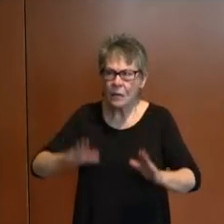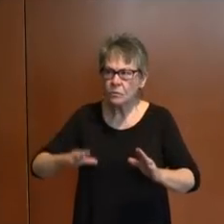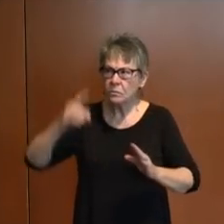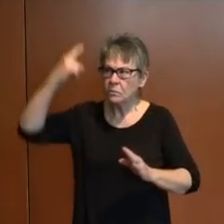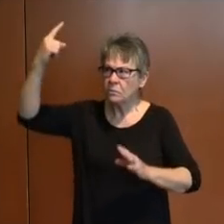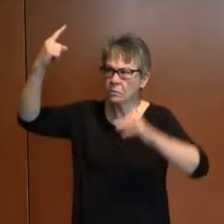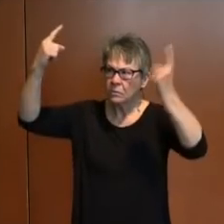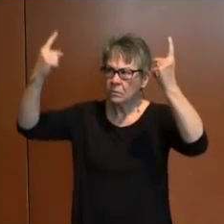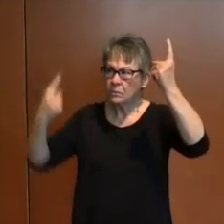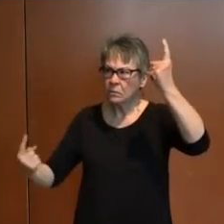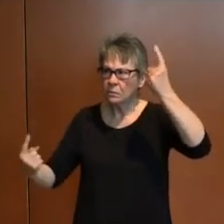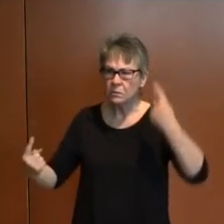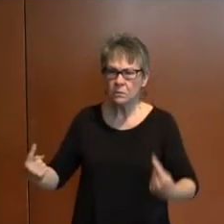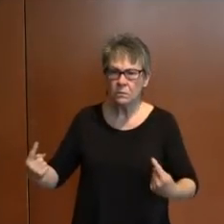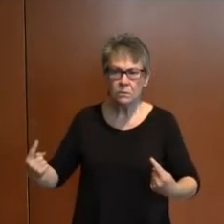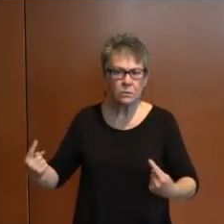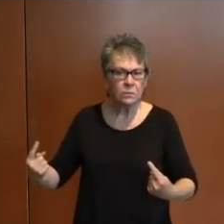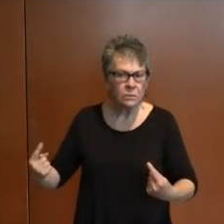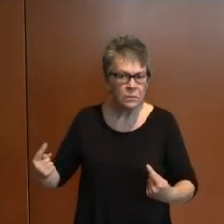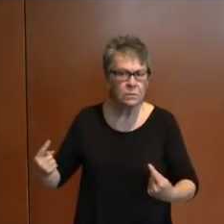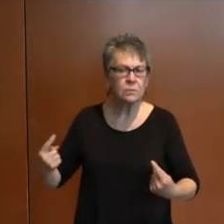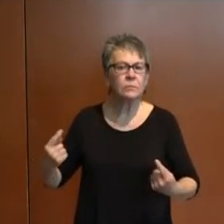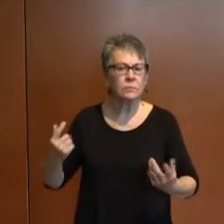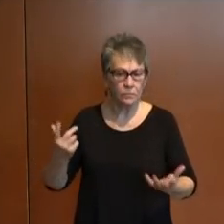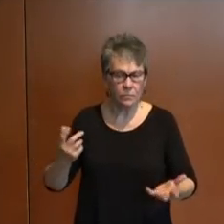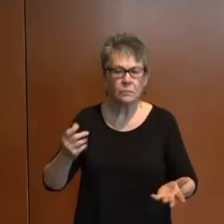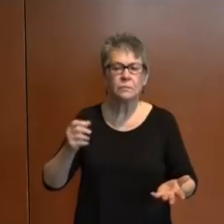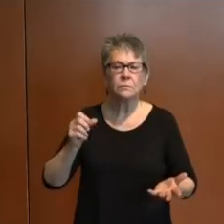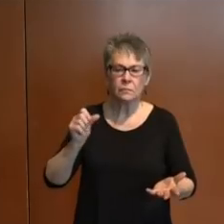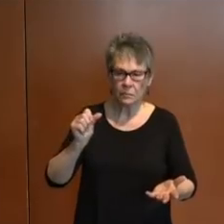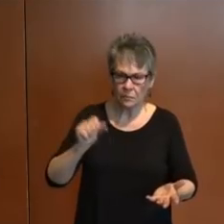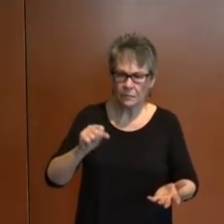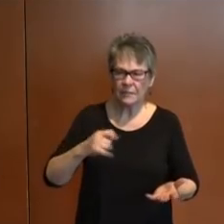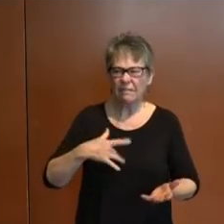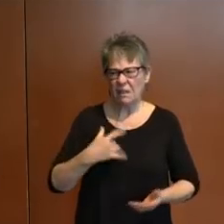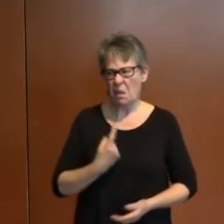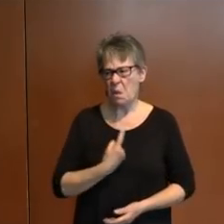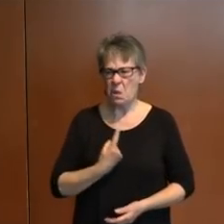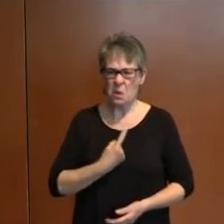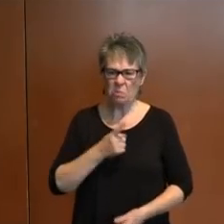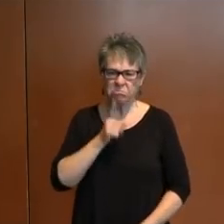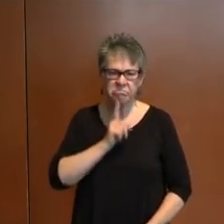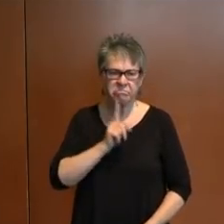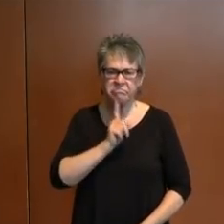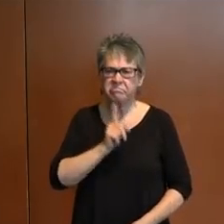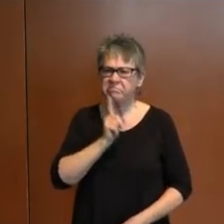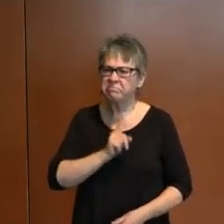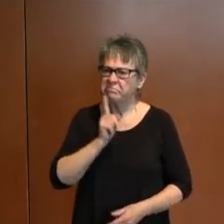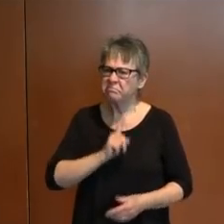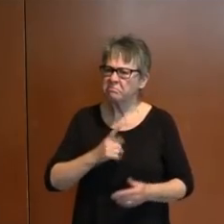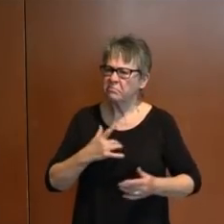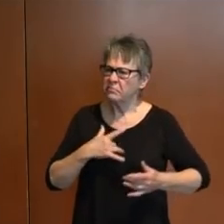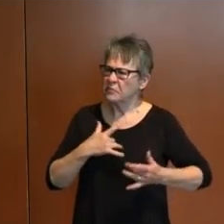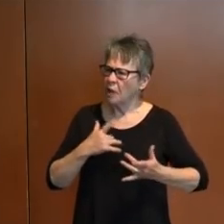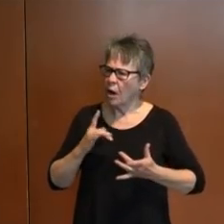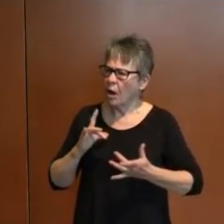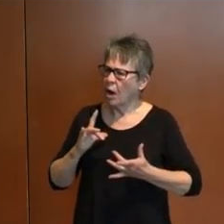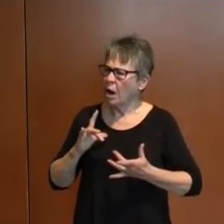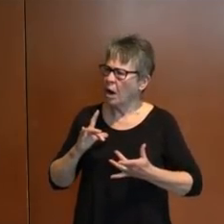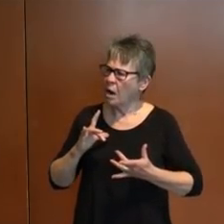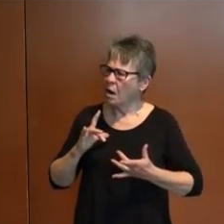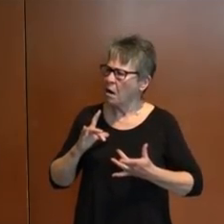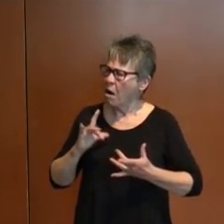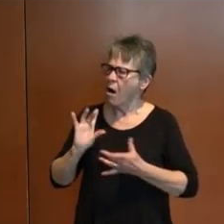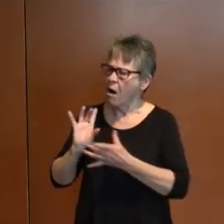incredible beginning to feel like we're all coming together. and that has an incredible feel to